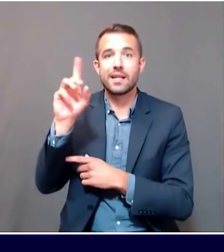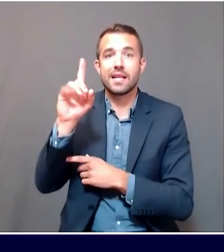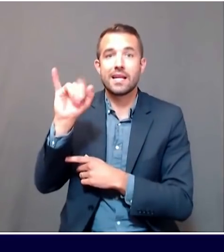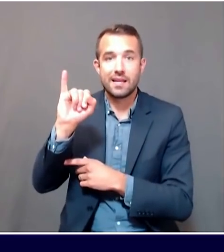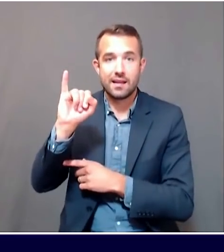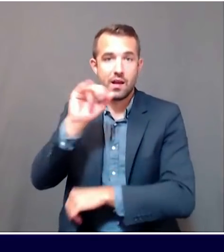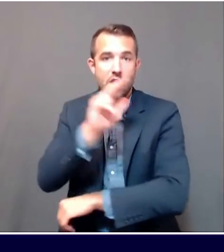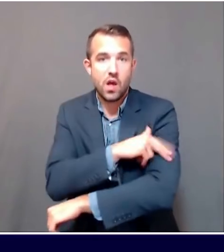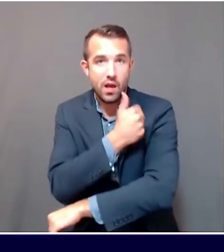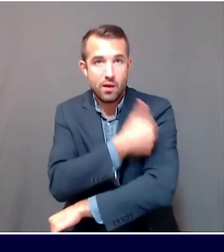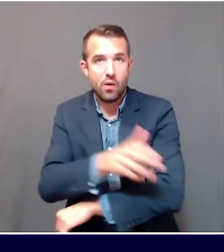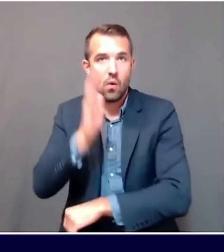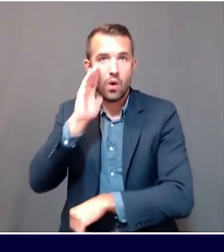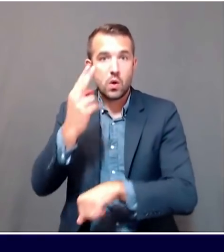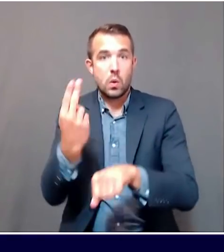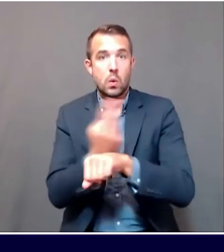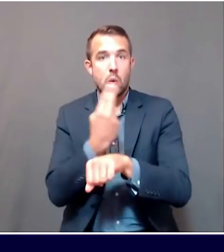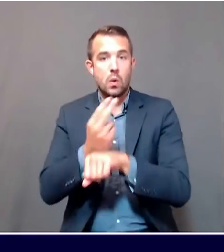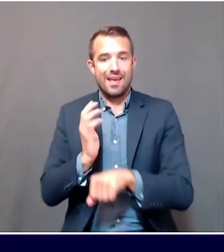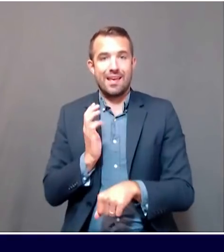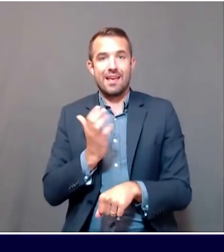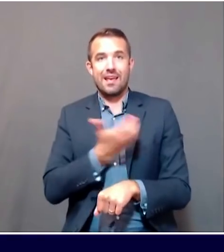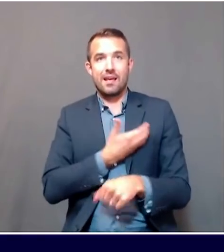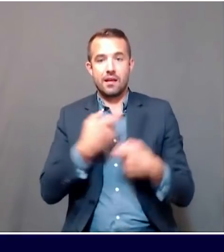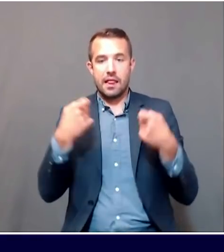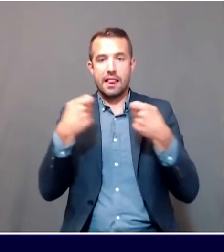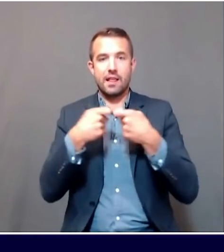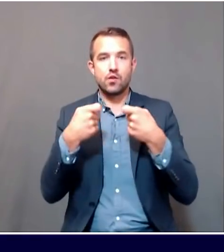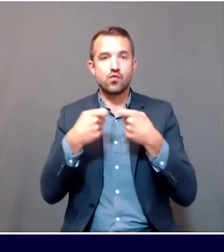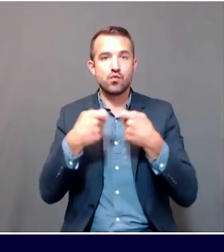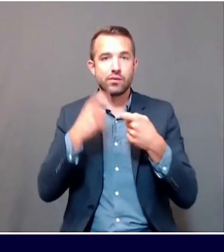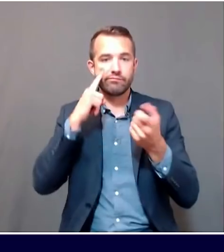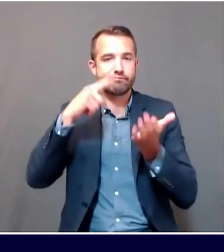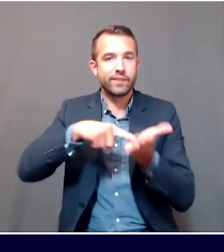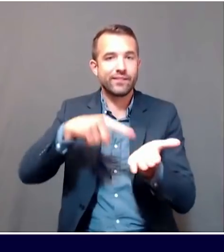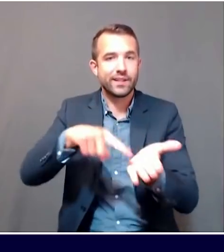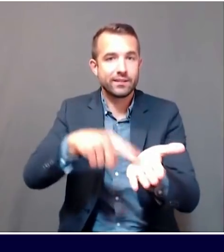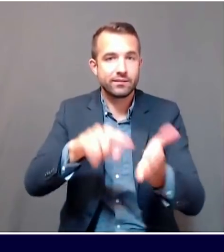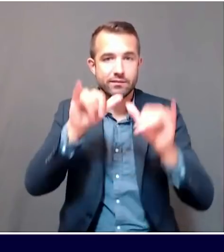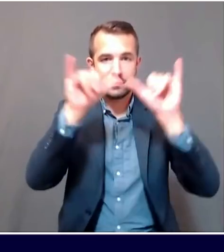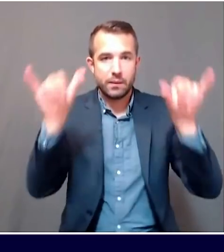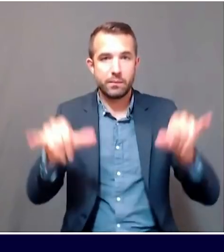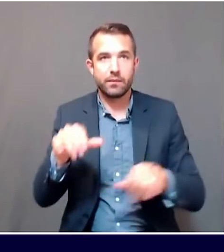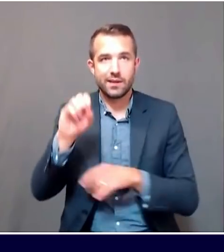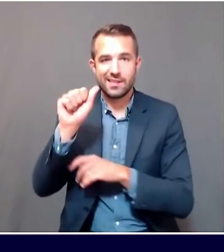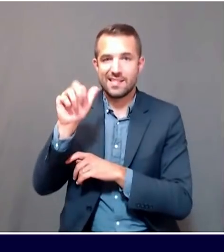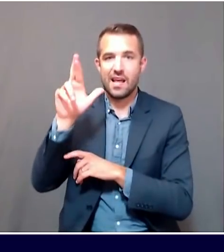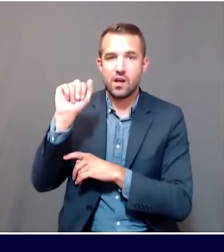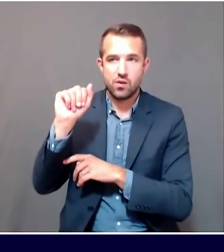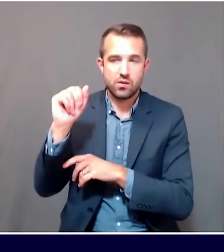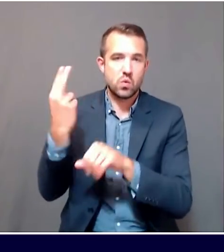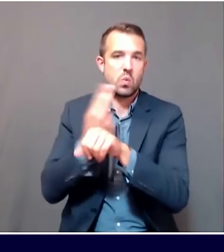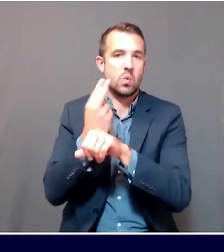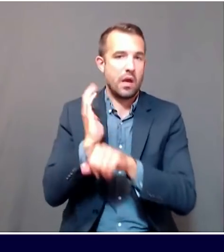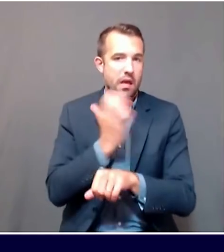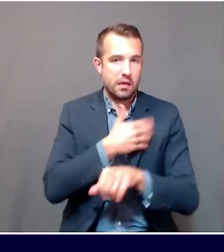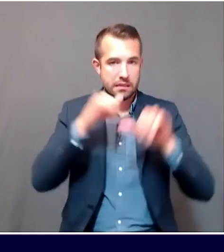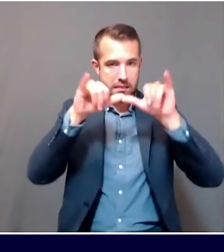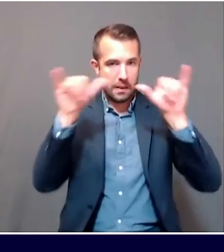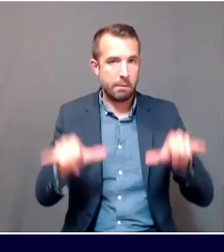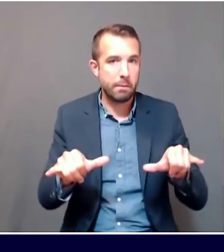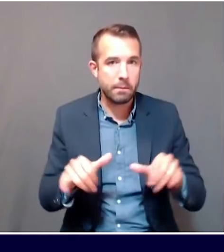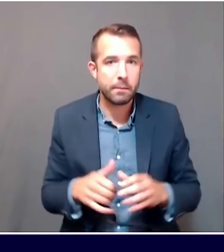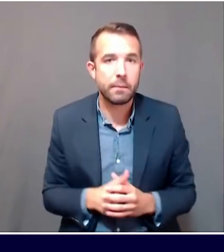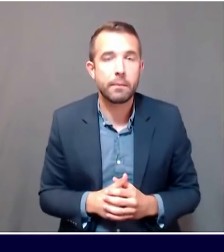electronic contact tracing system called Sarah Alert to enroll the close contacts of these confirmed